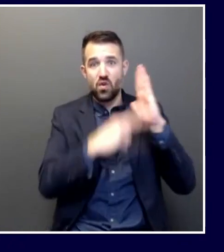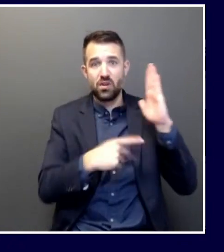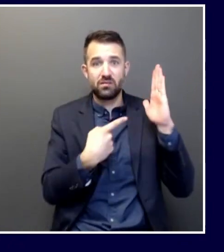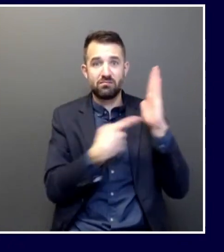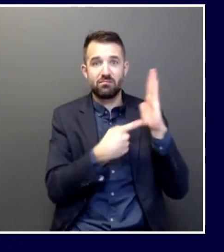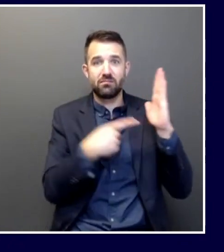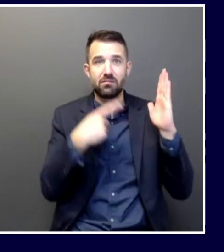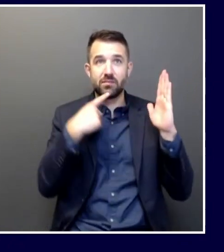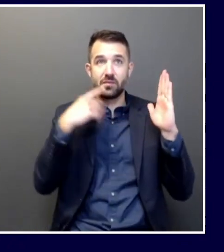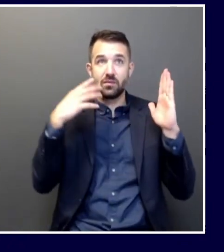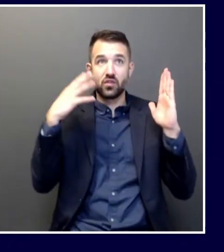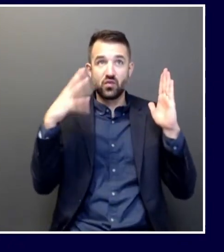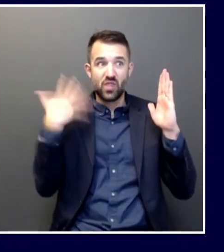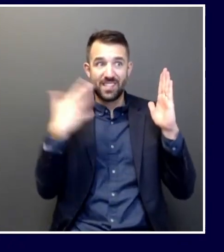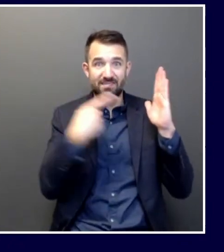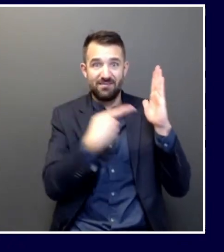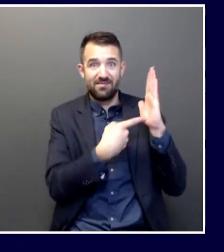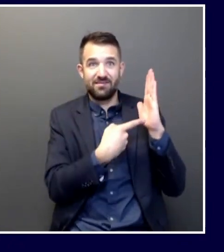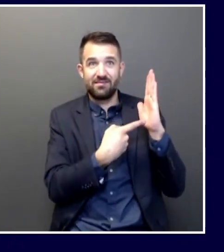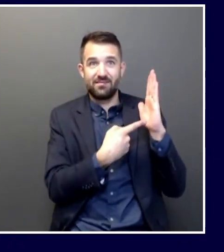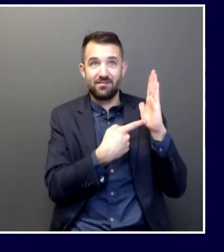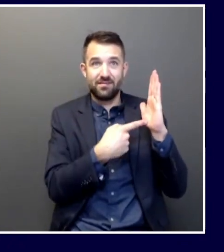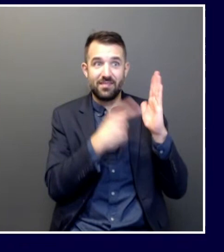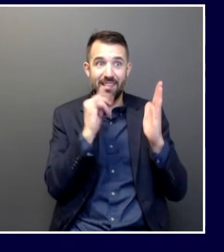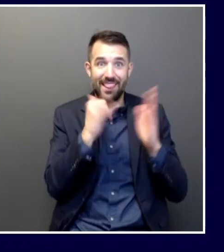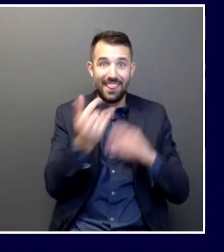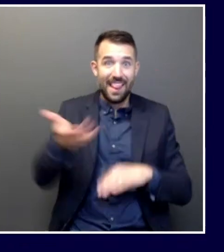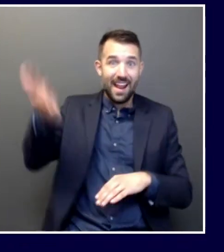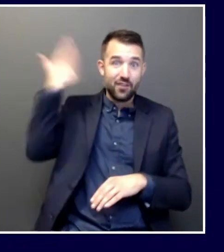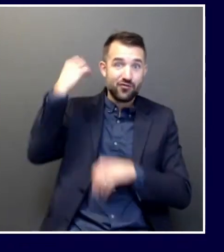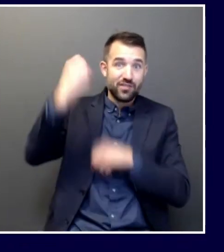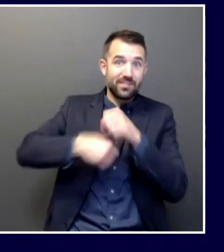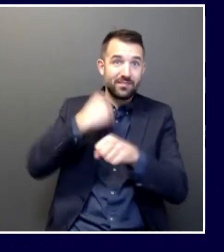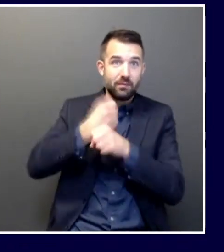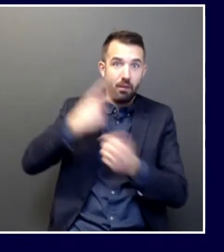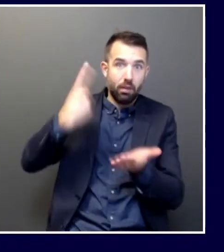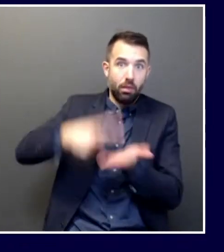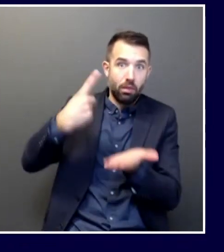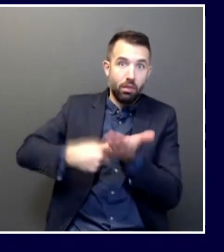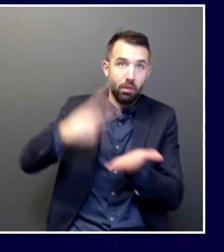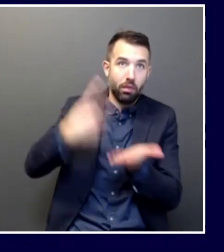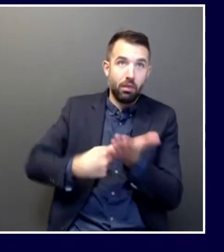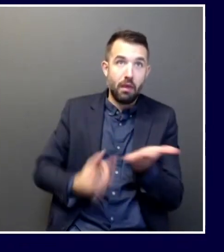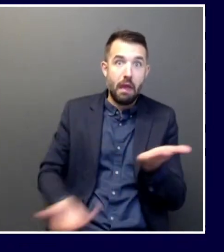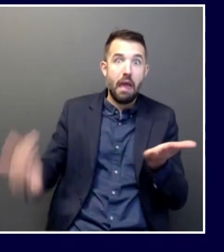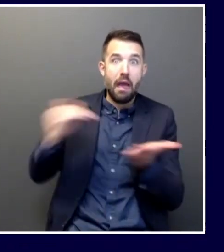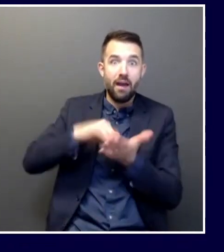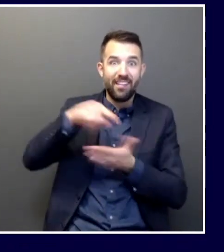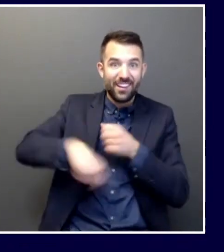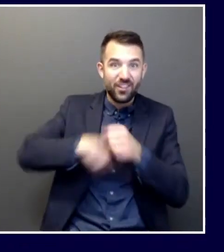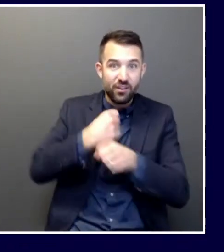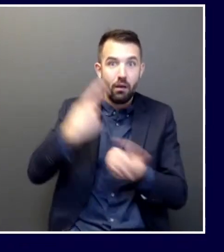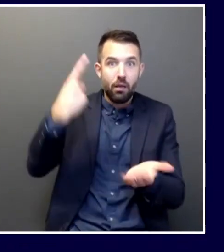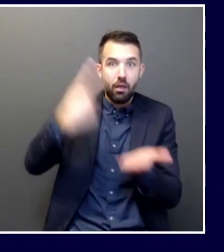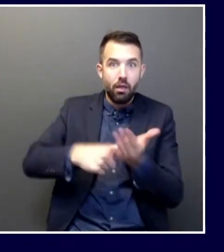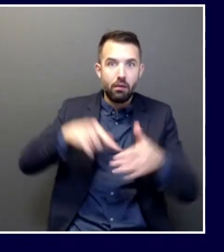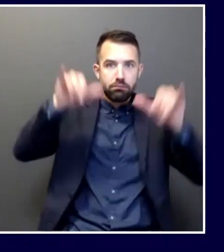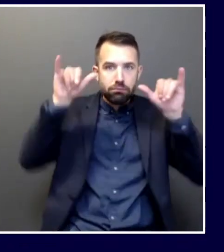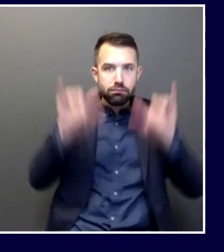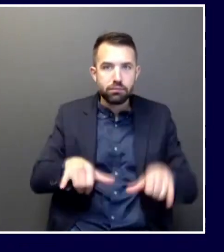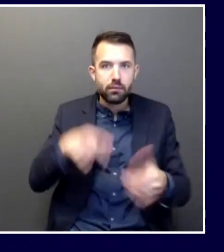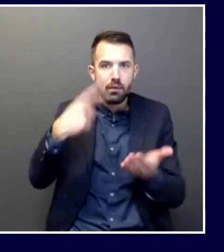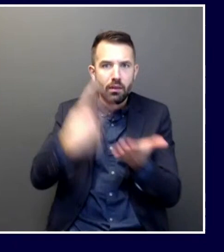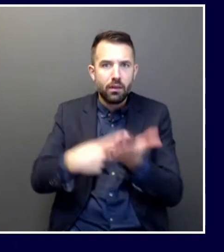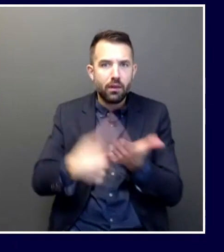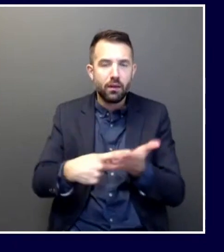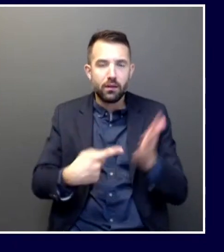we were talking about this, and here we are 1 year later. The bottom line for Halloween is that Halloween generally